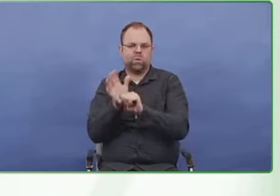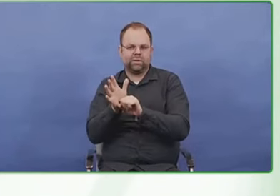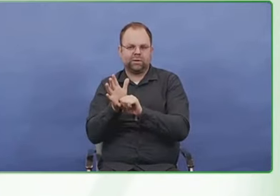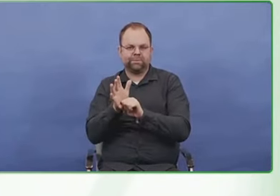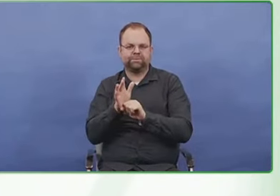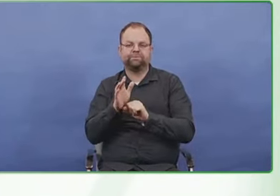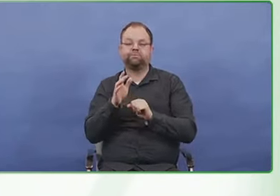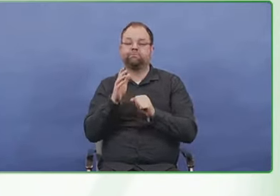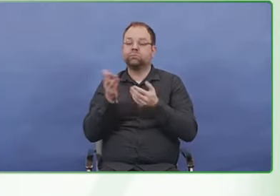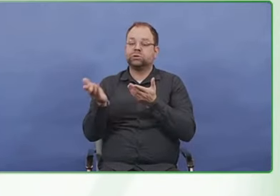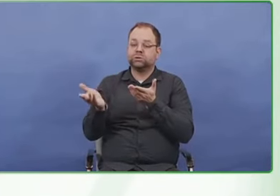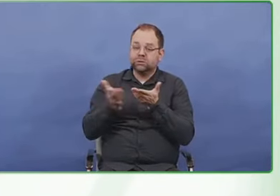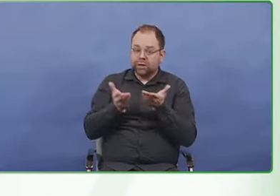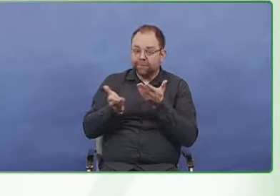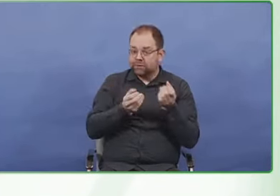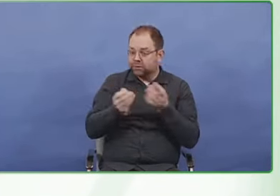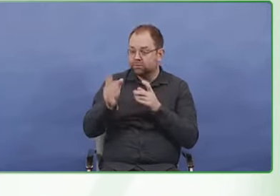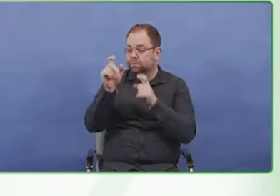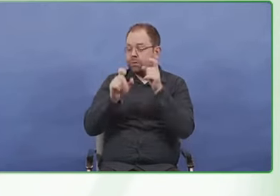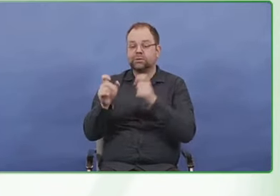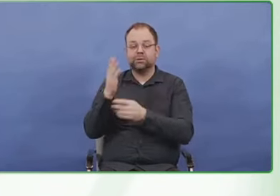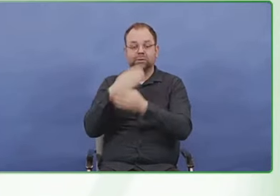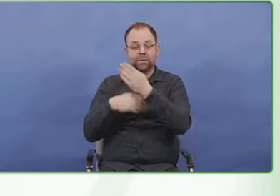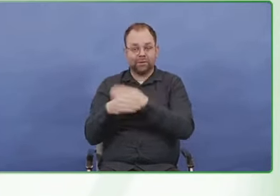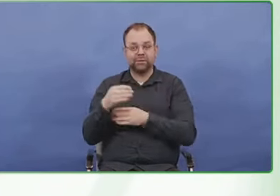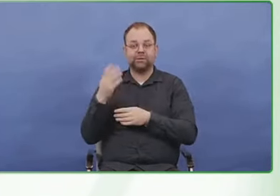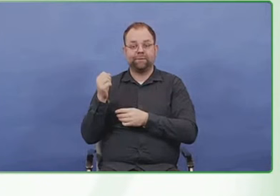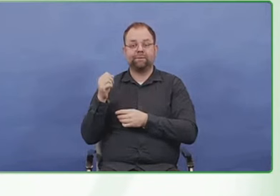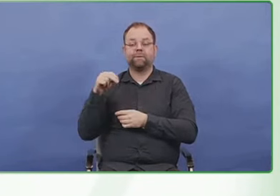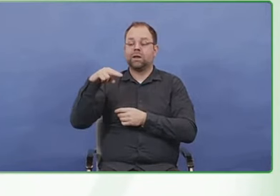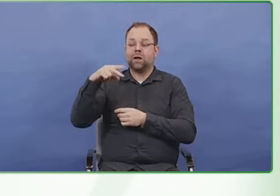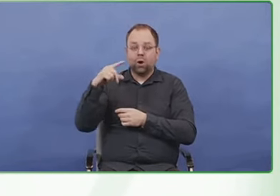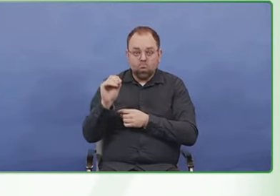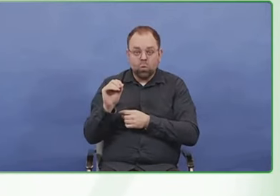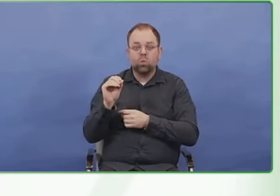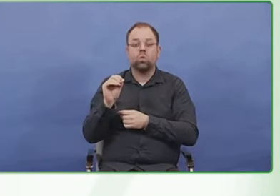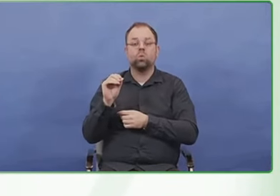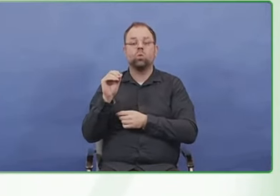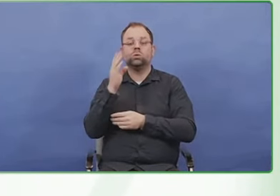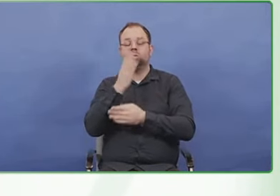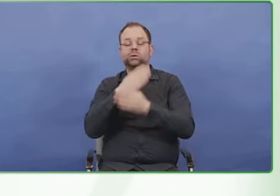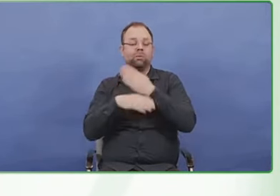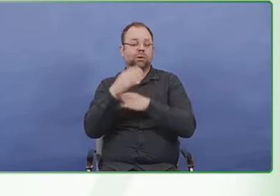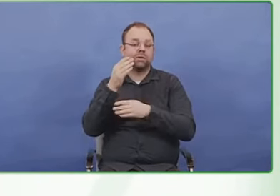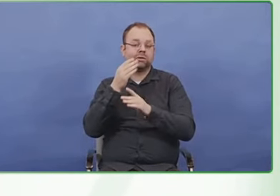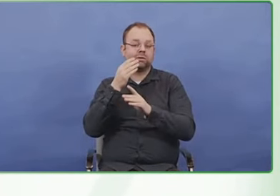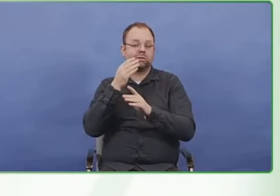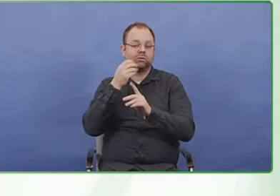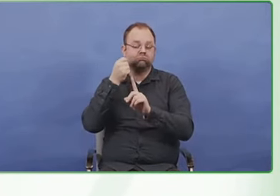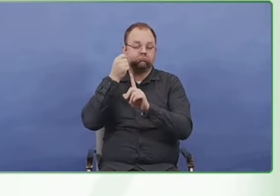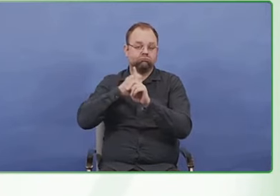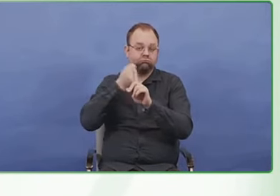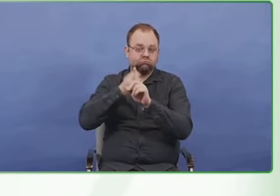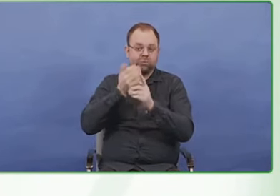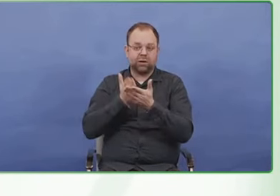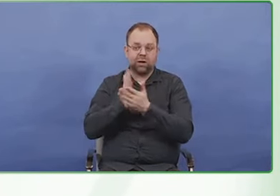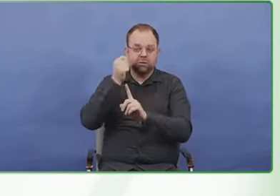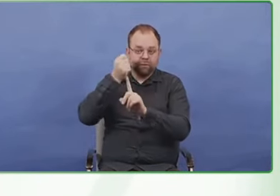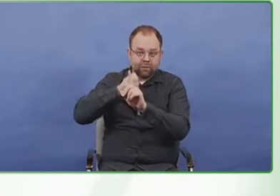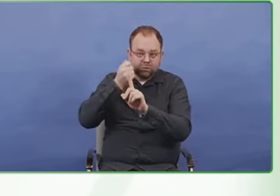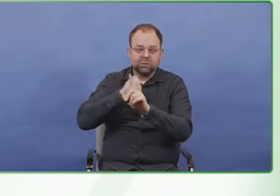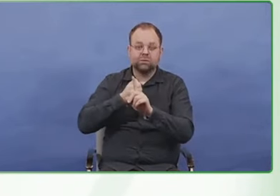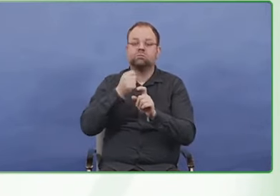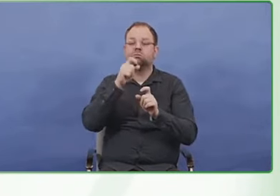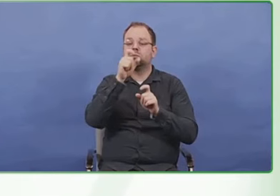future. So we will be working with member states to ensure that in each of the member states that we have a specific focus